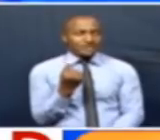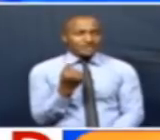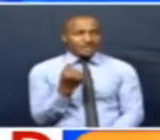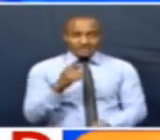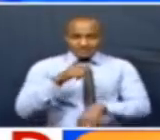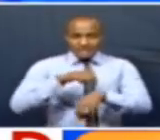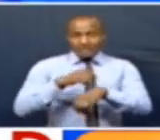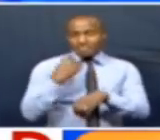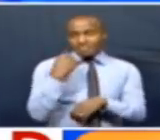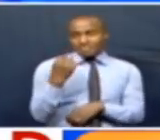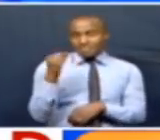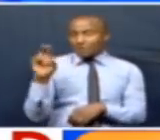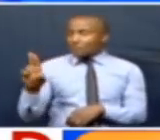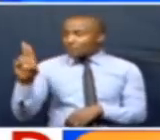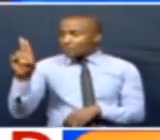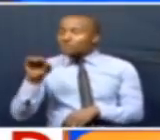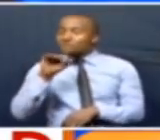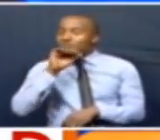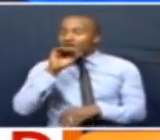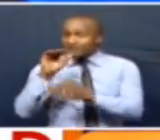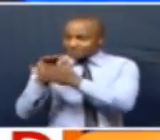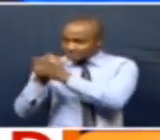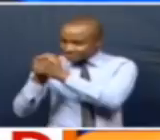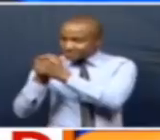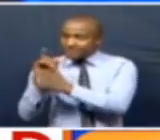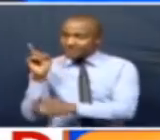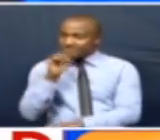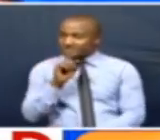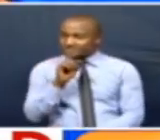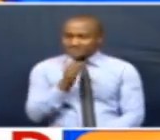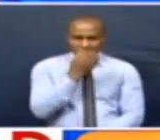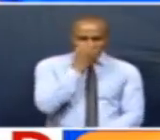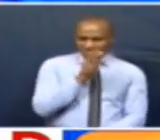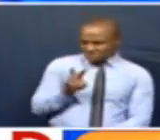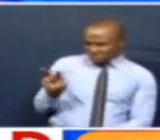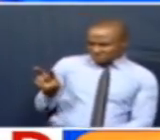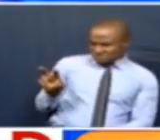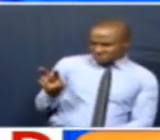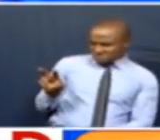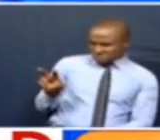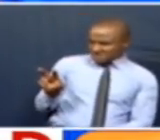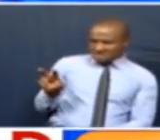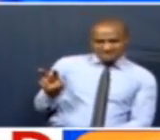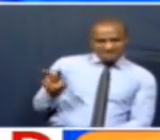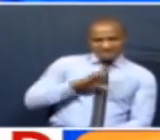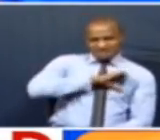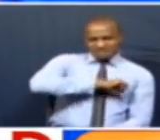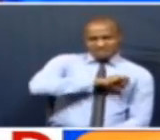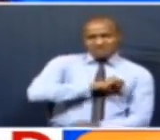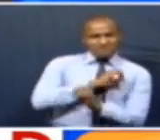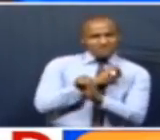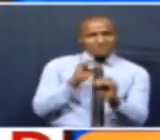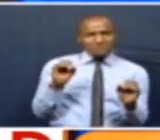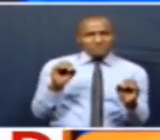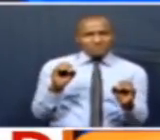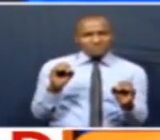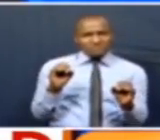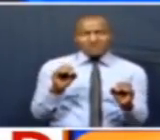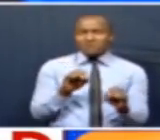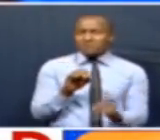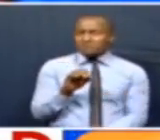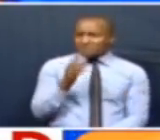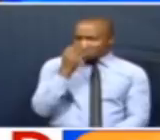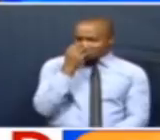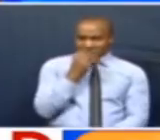golden handshake between His Excellency Raila Amolo Odinga and Uhuru Kenyatta. And I understand why he's been